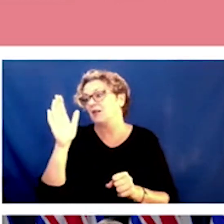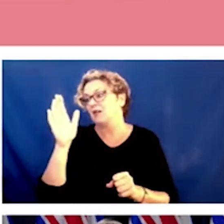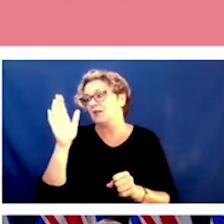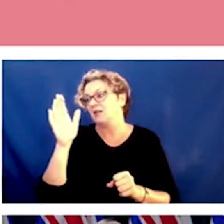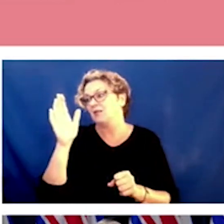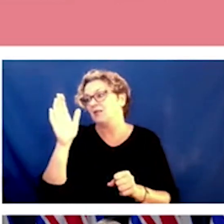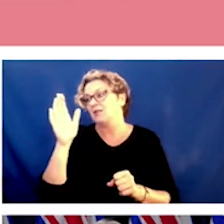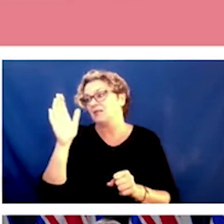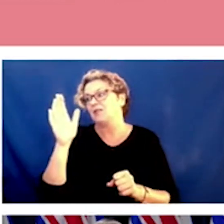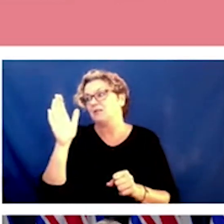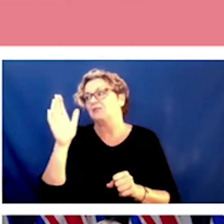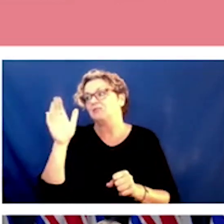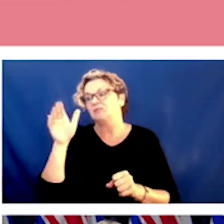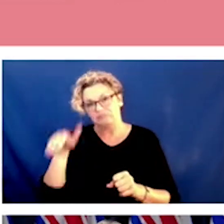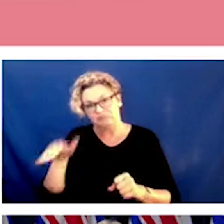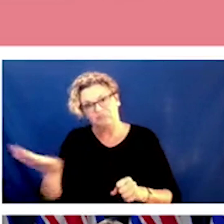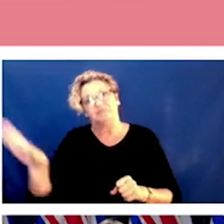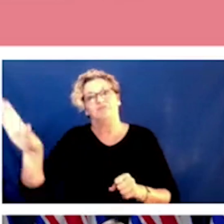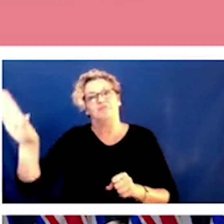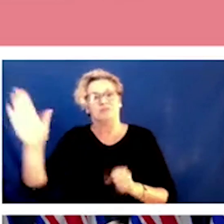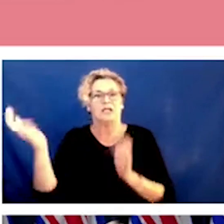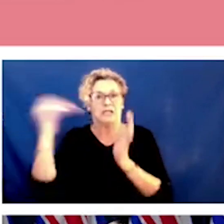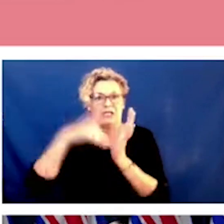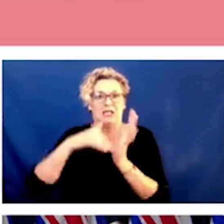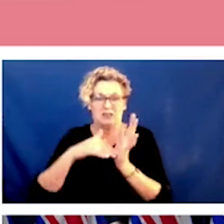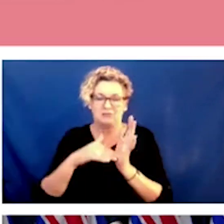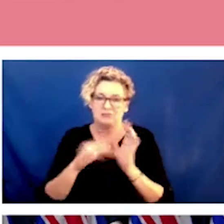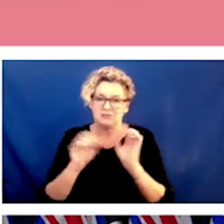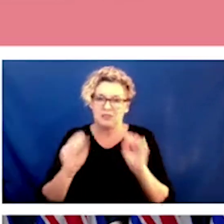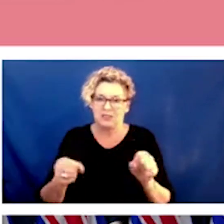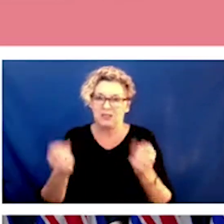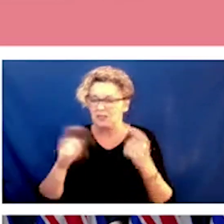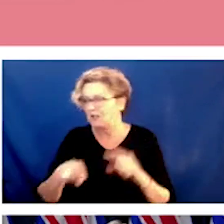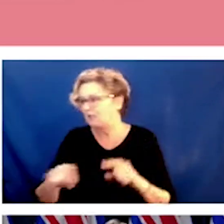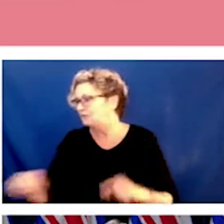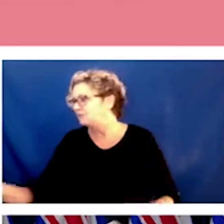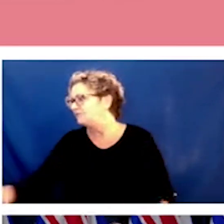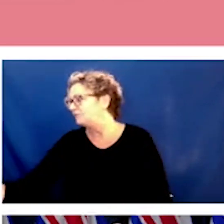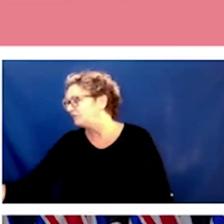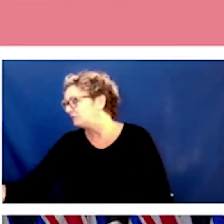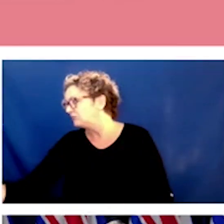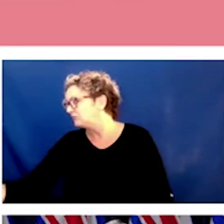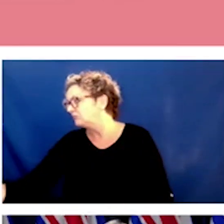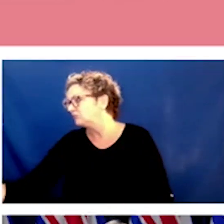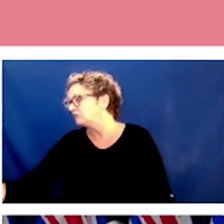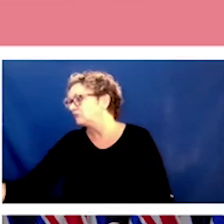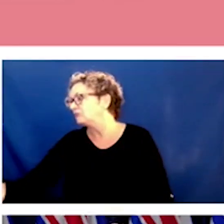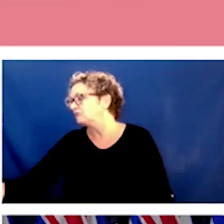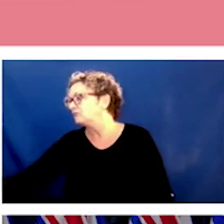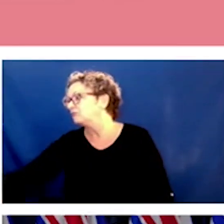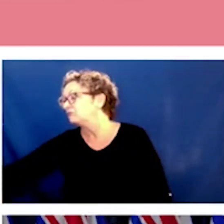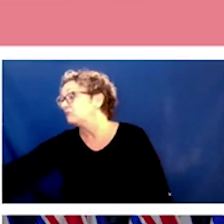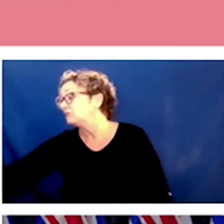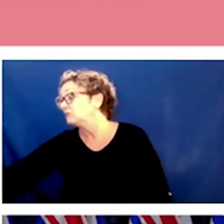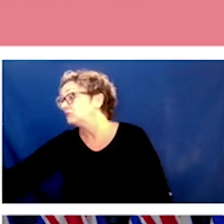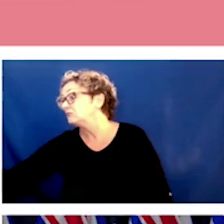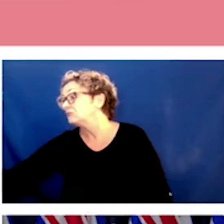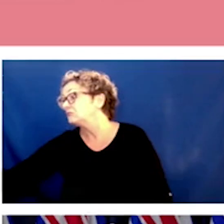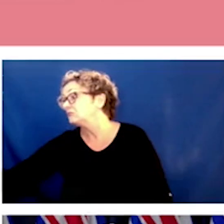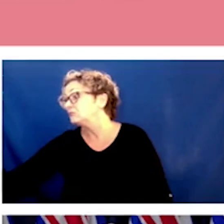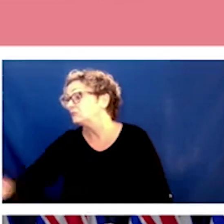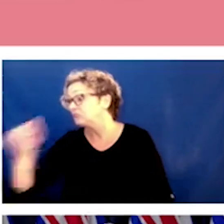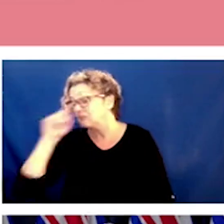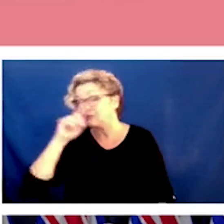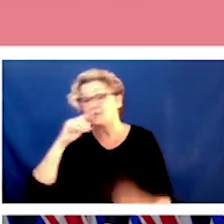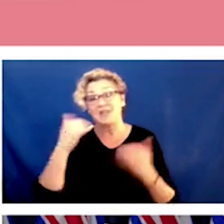present some of the scenarios that are possible should we let our guard down again and start to see increased risk of transmission in